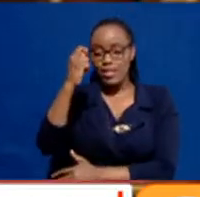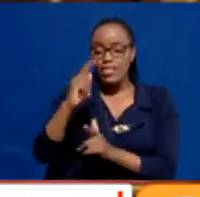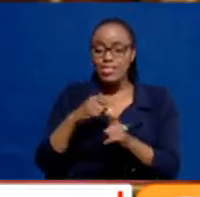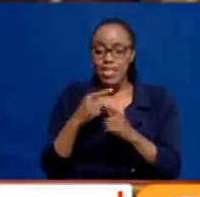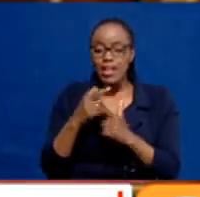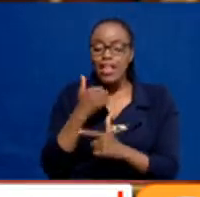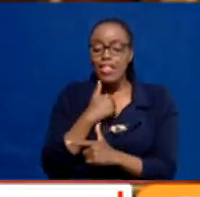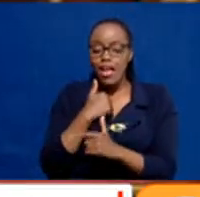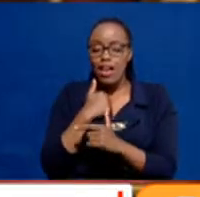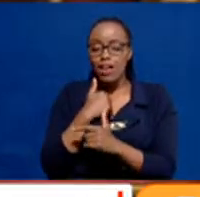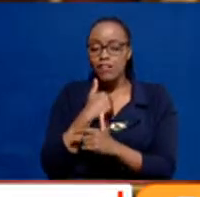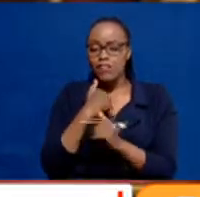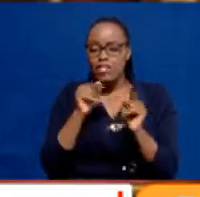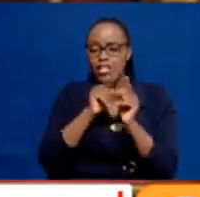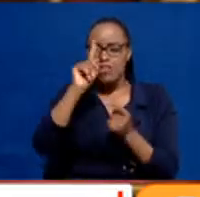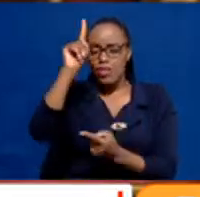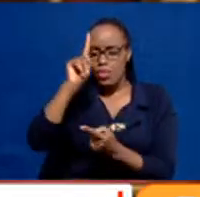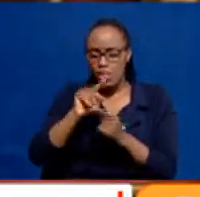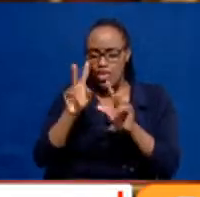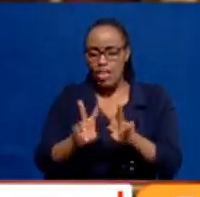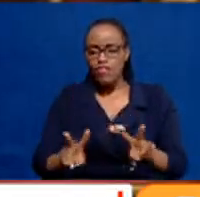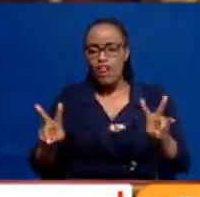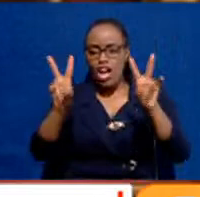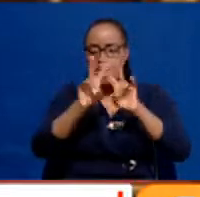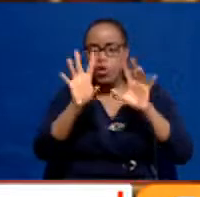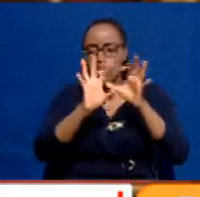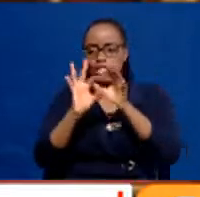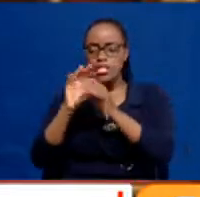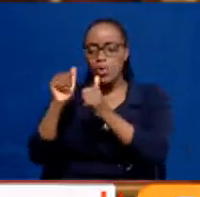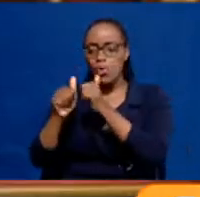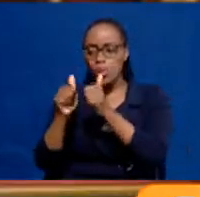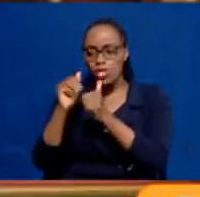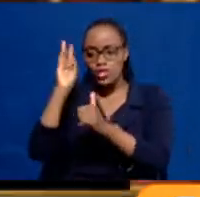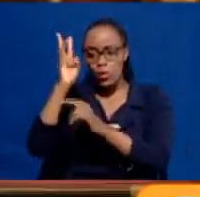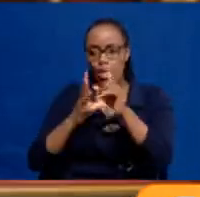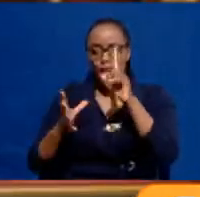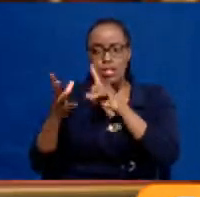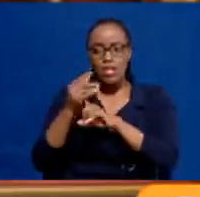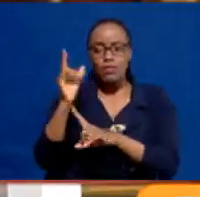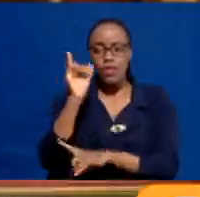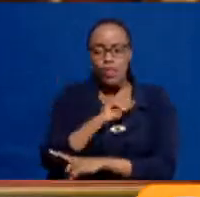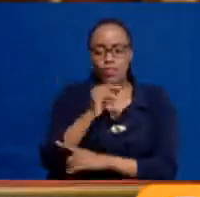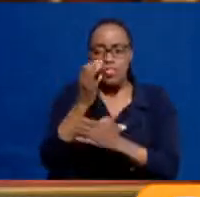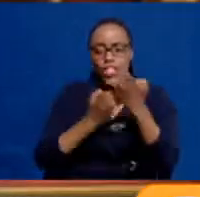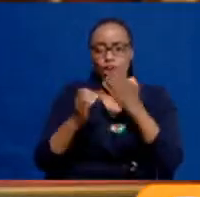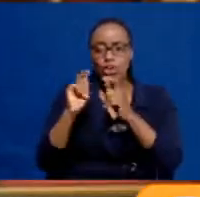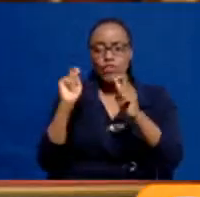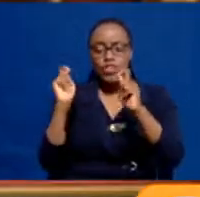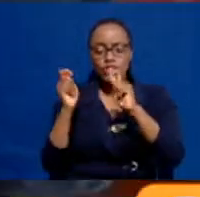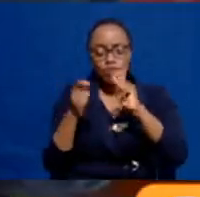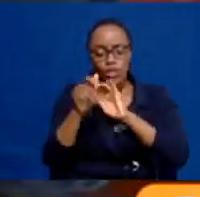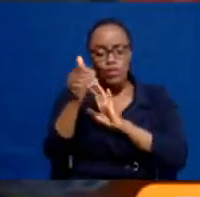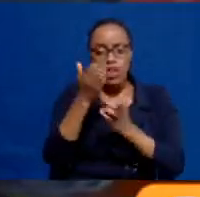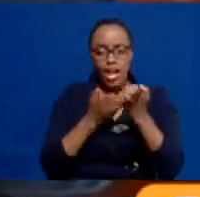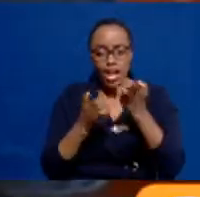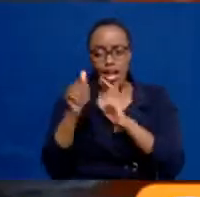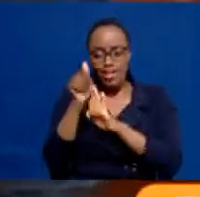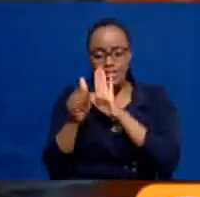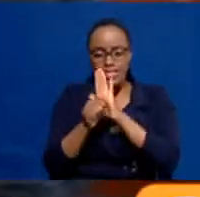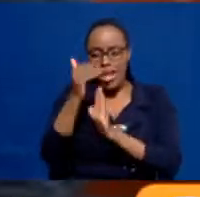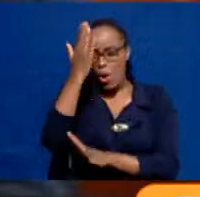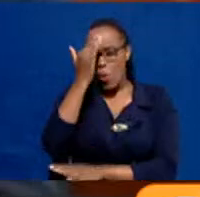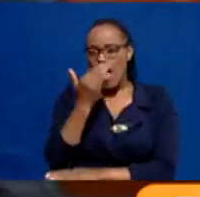they have been able to narrow down to the value chains that will actualize this bottom-up economic transformative agenda. Where is